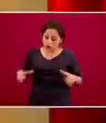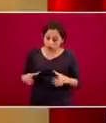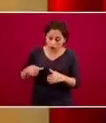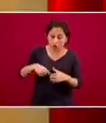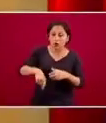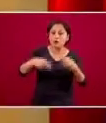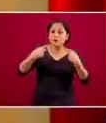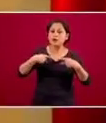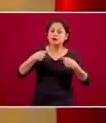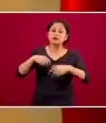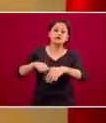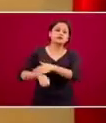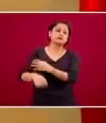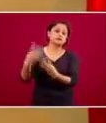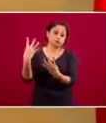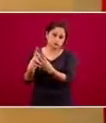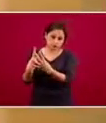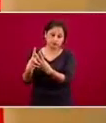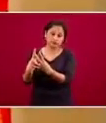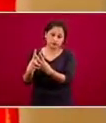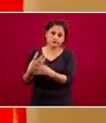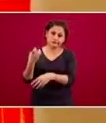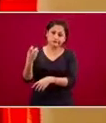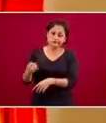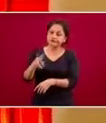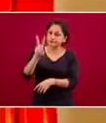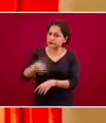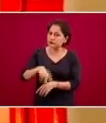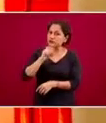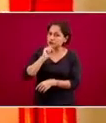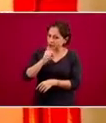have a very responsible and moderate consumption.